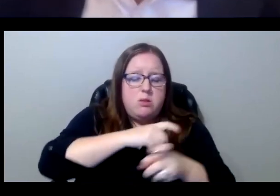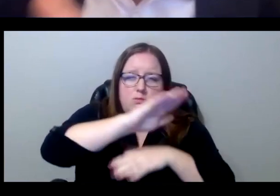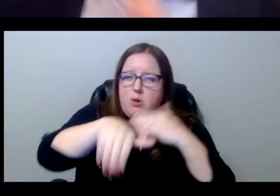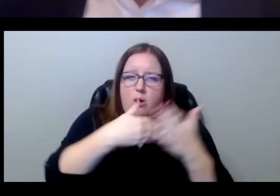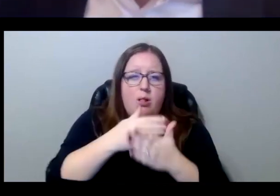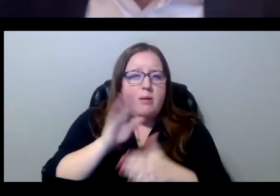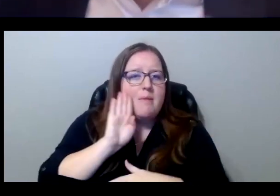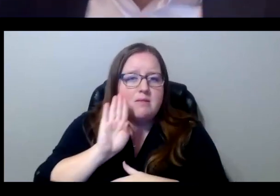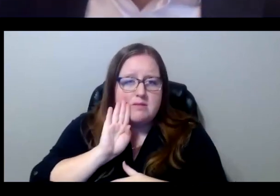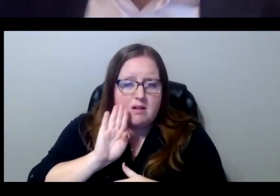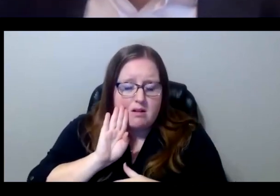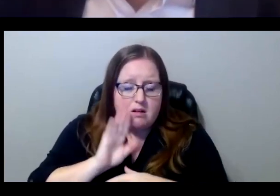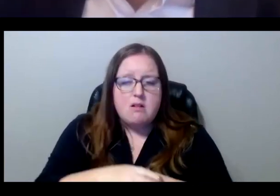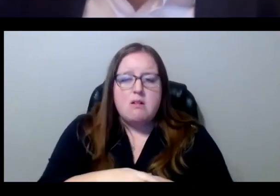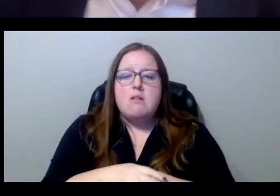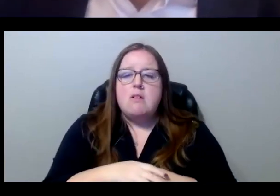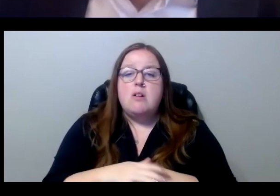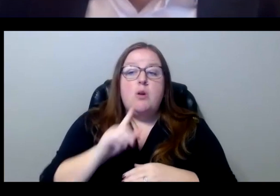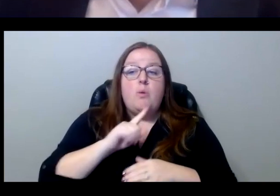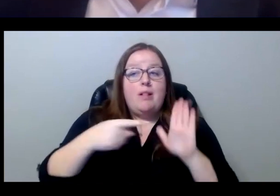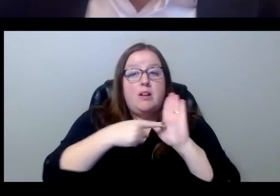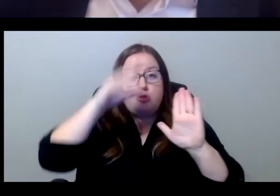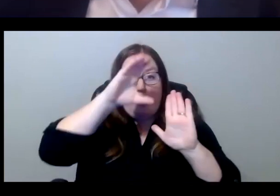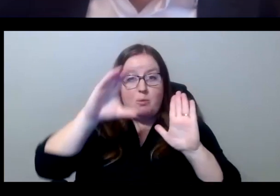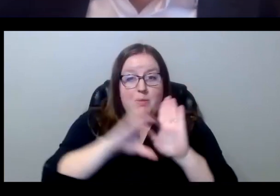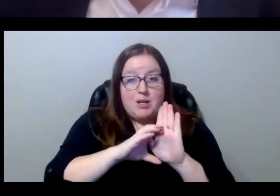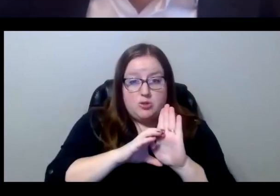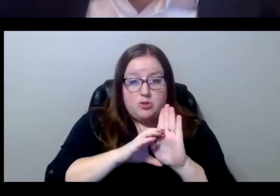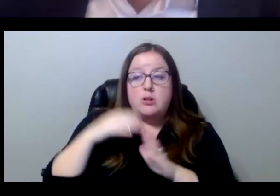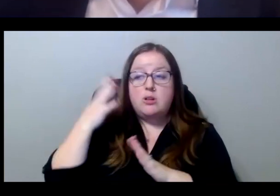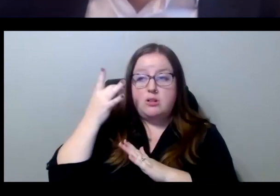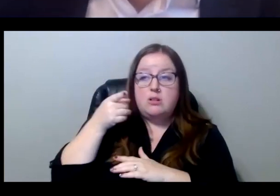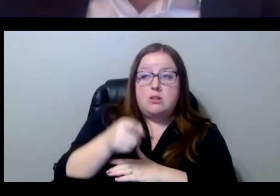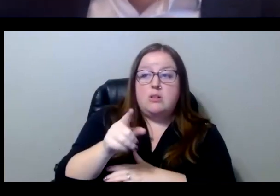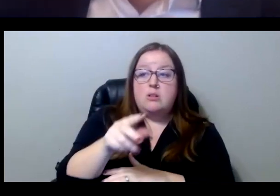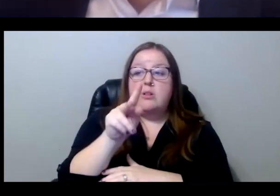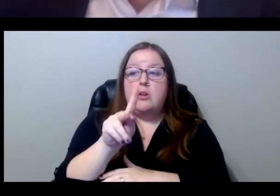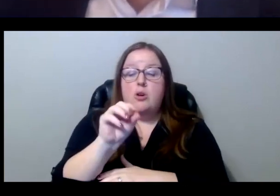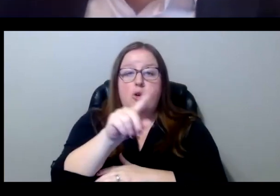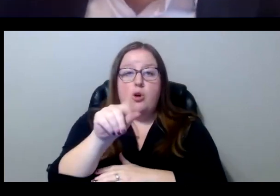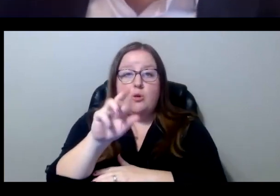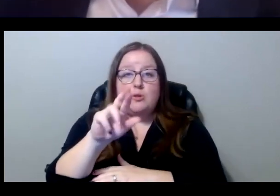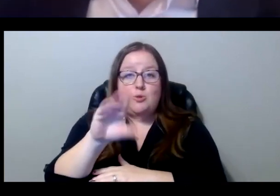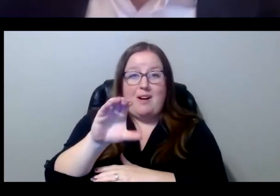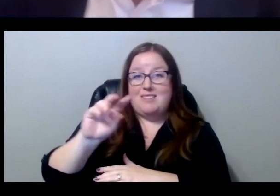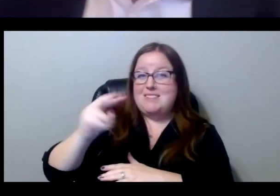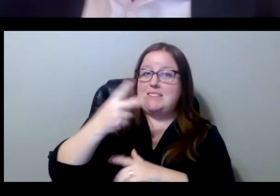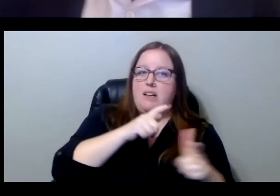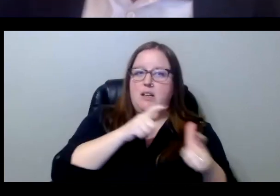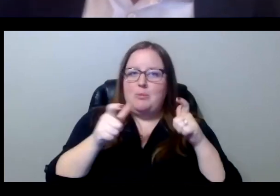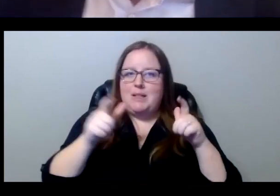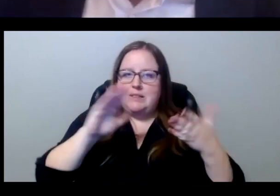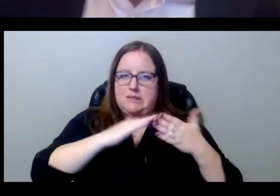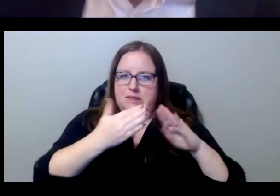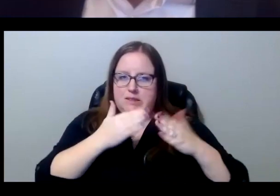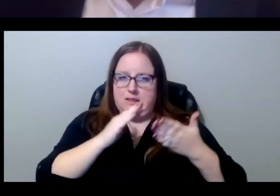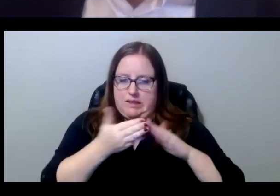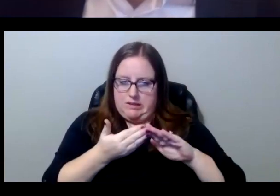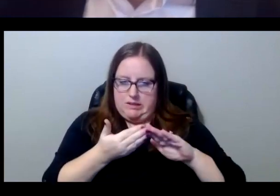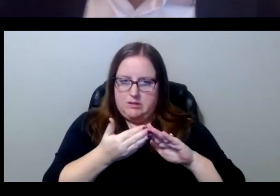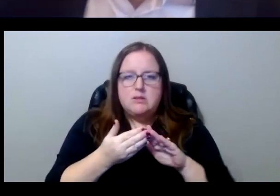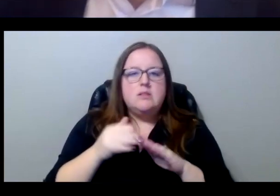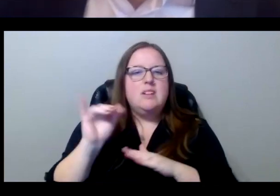place that my book begins. And there were concentration camps